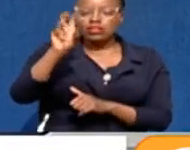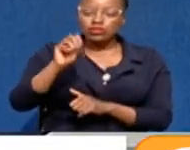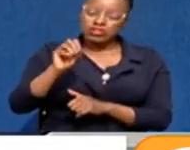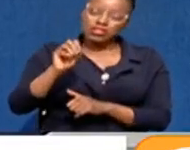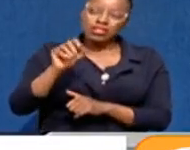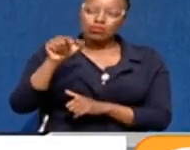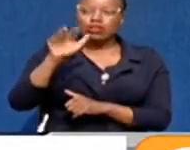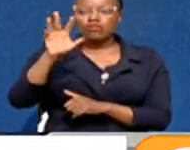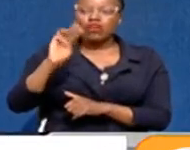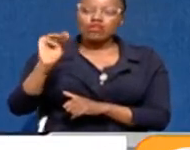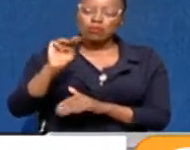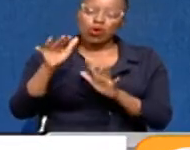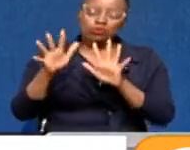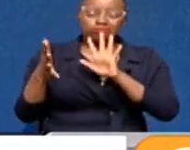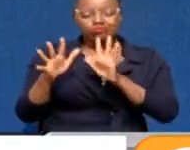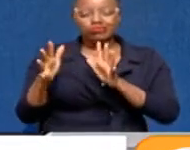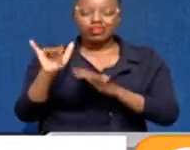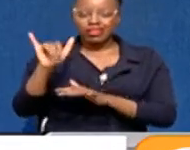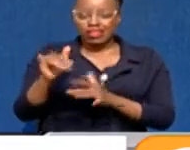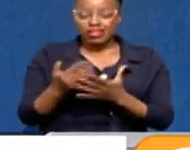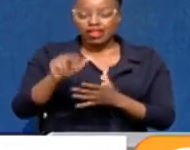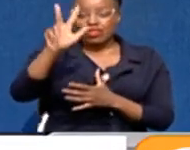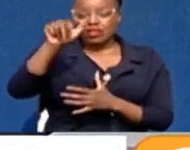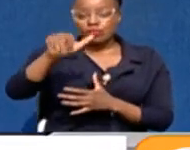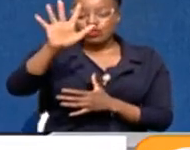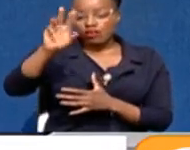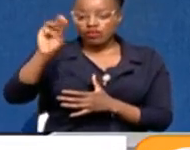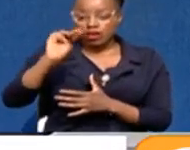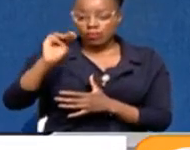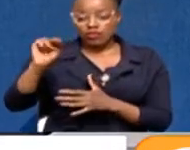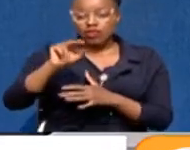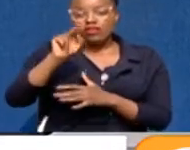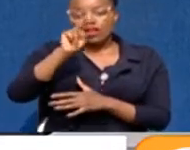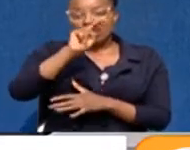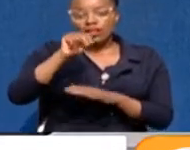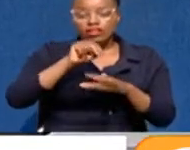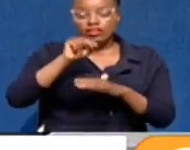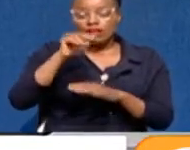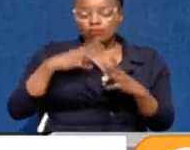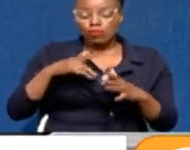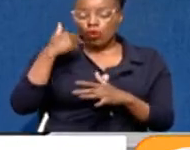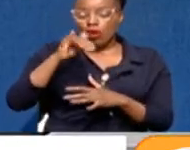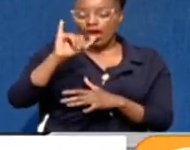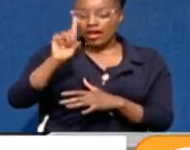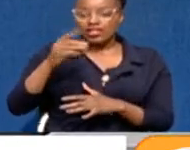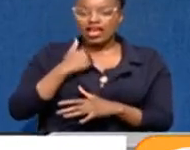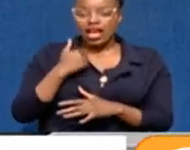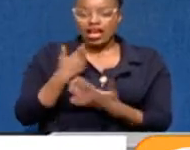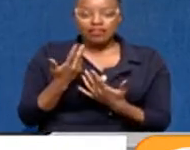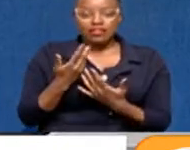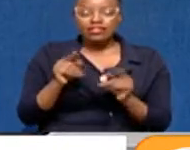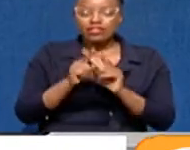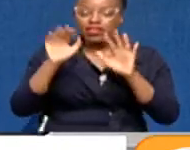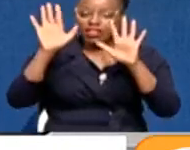20.5 million or thereabout. The 3.5 million national identity card holding citizens are no